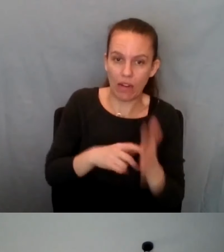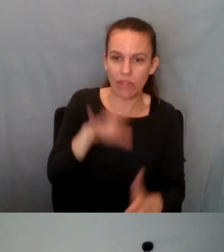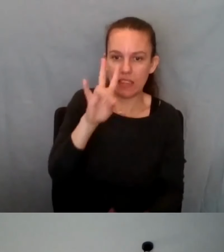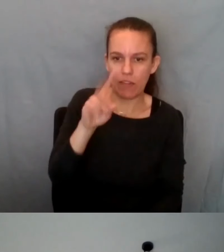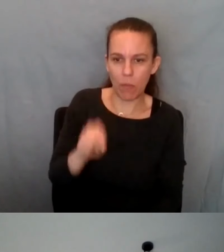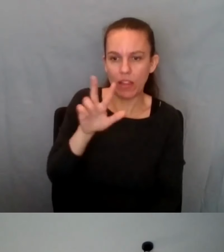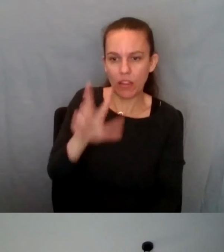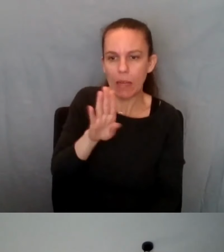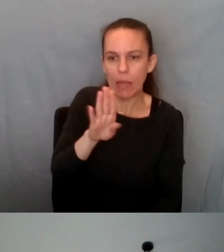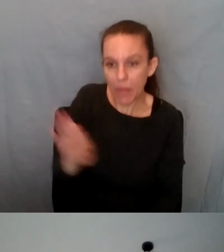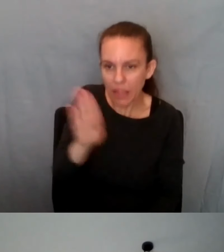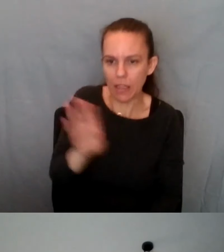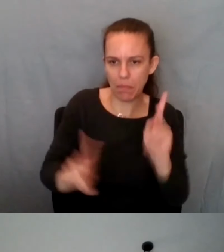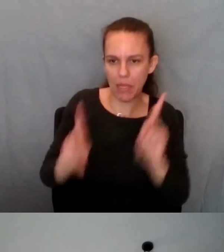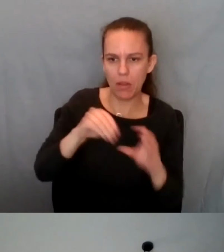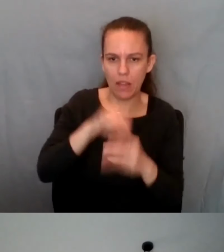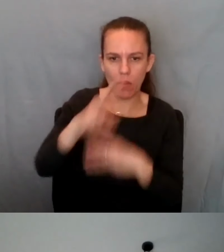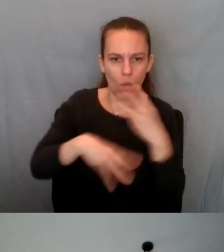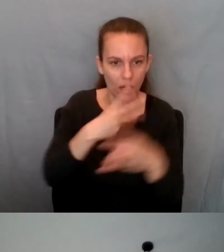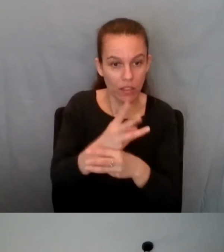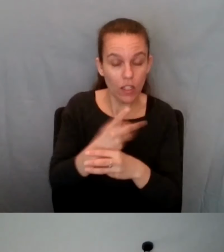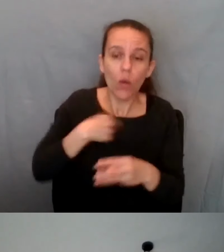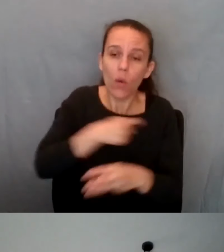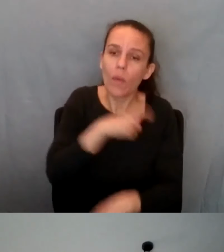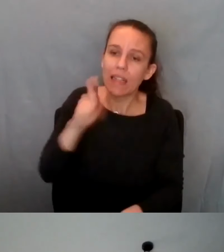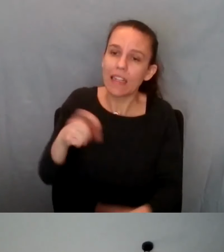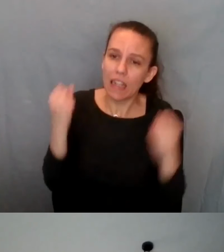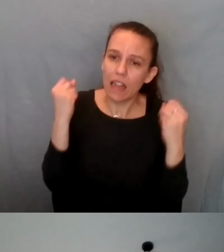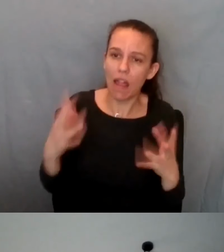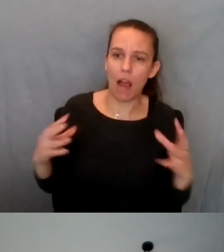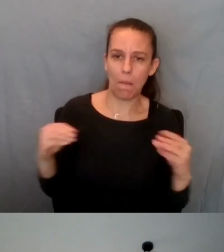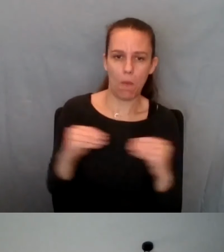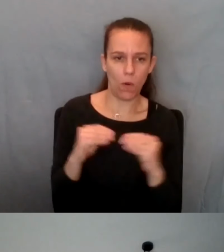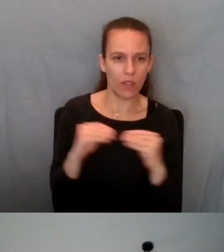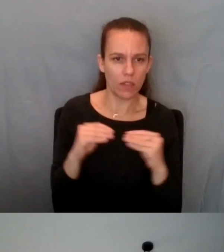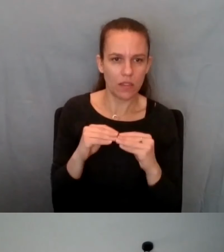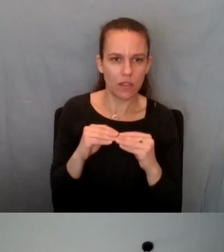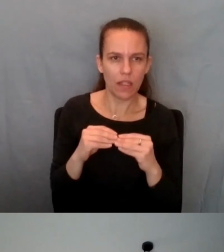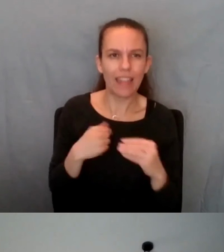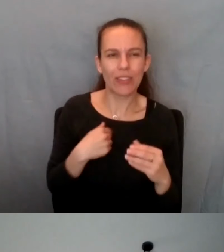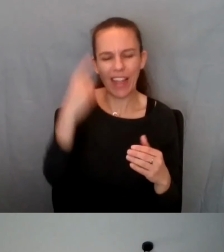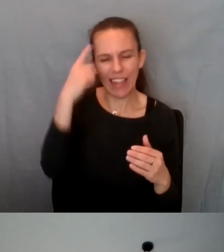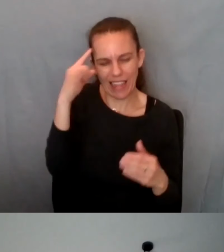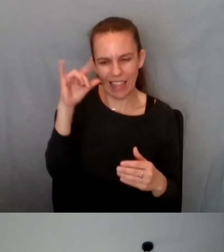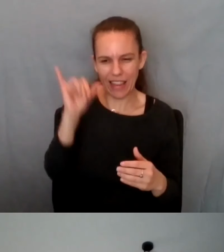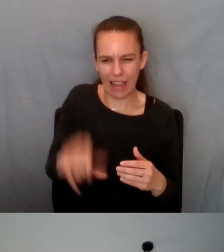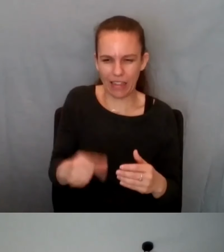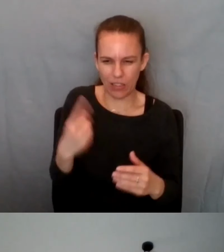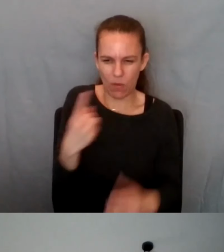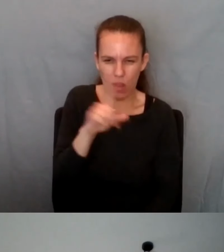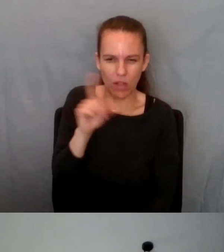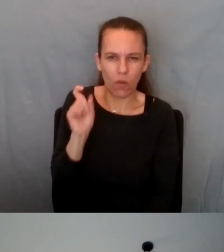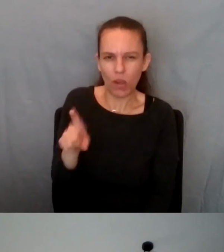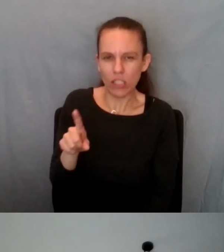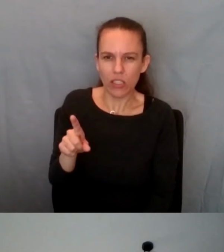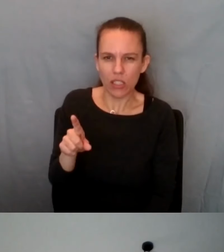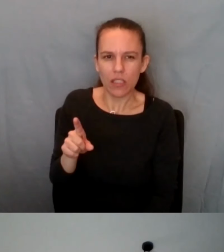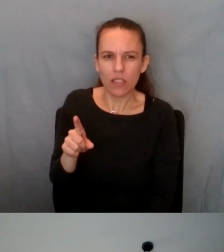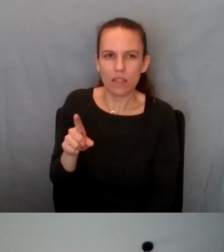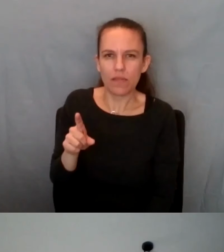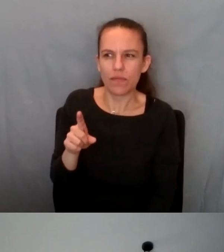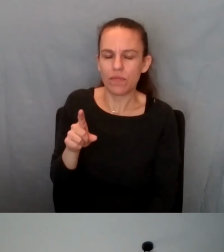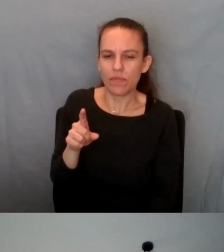in the world, we need a lot more. And I think that's the one question.